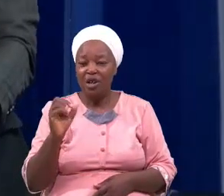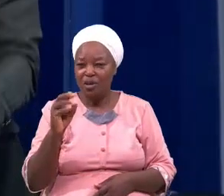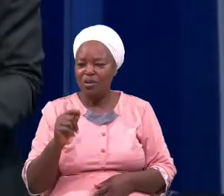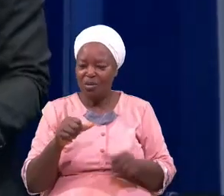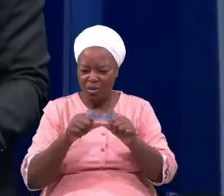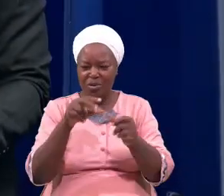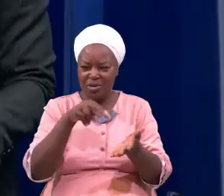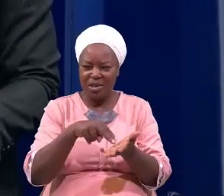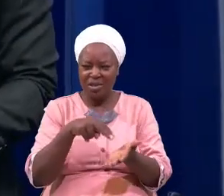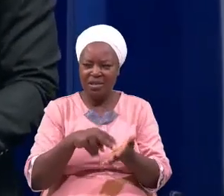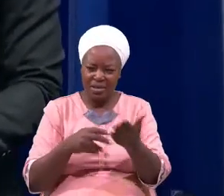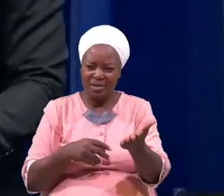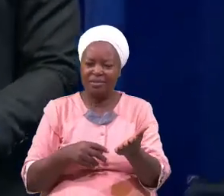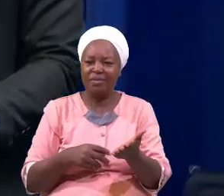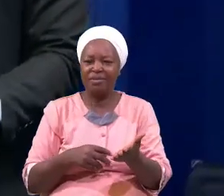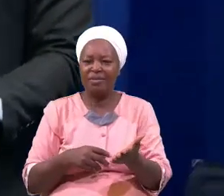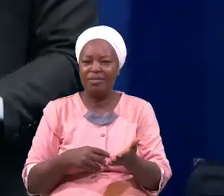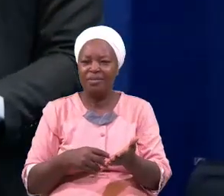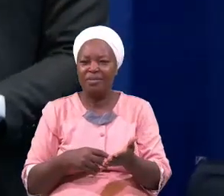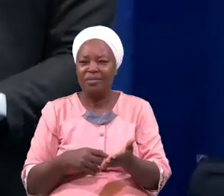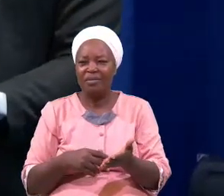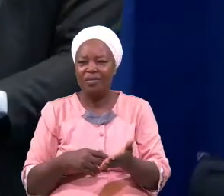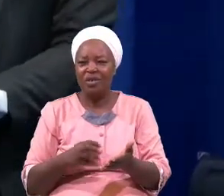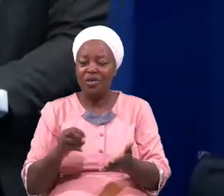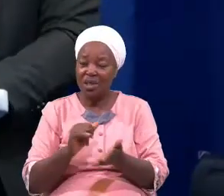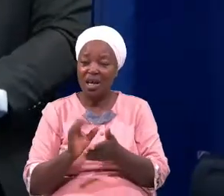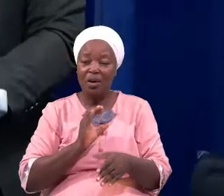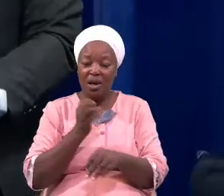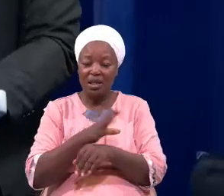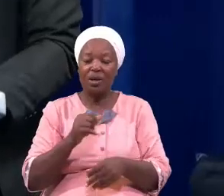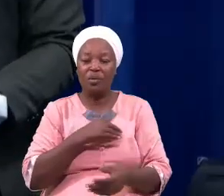standing while our counselors attend to you.